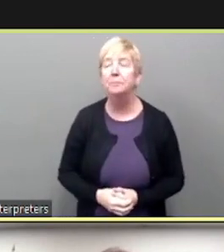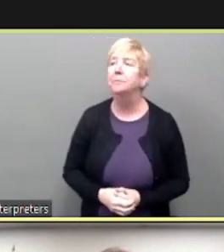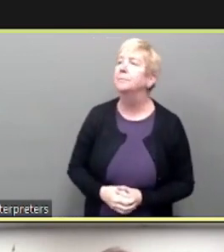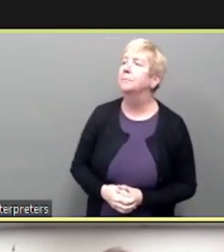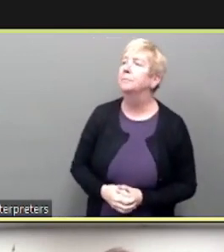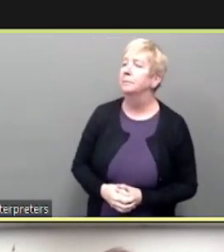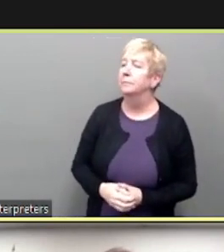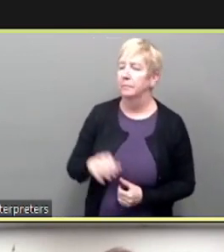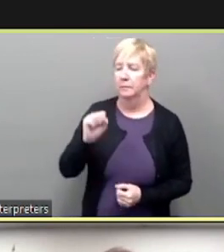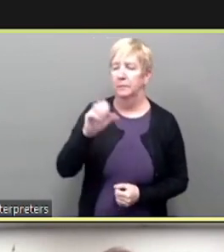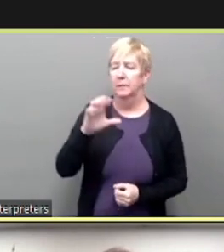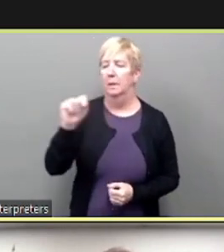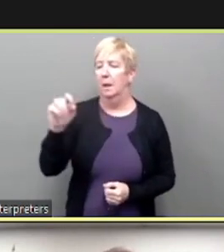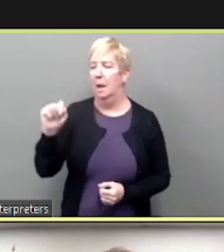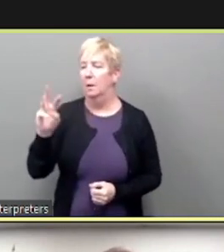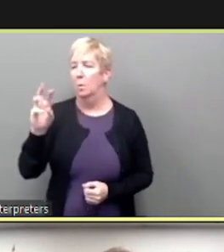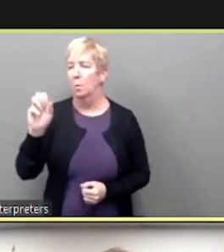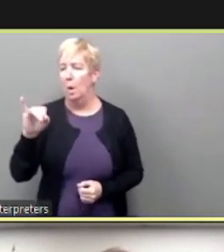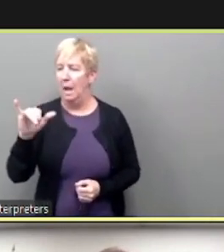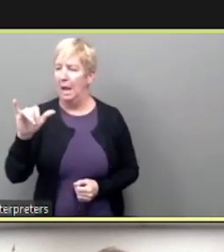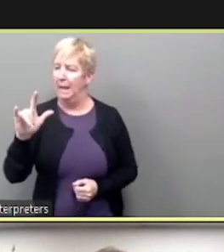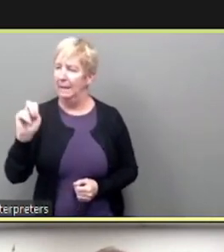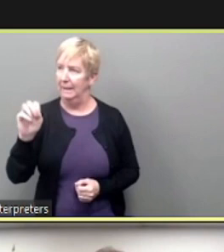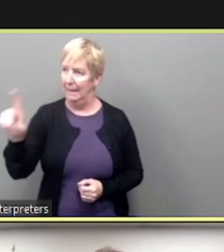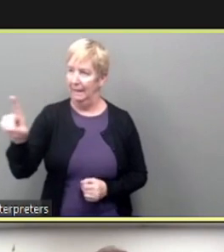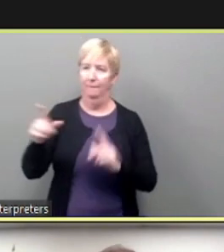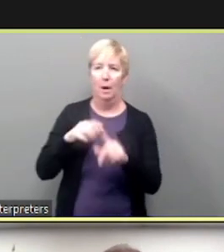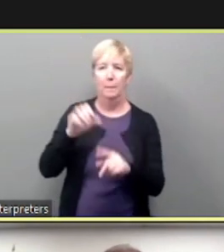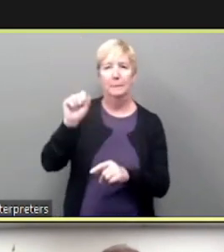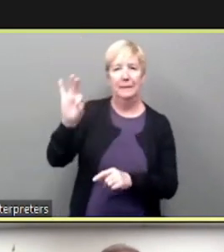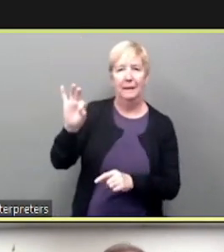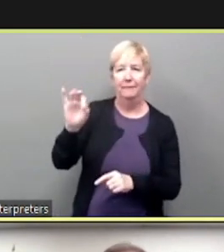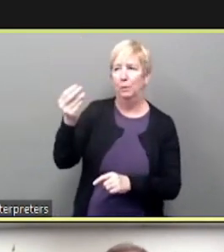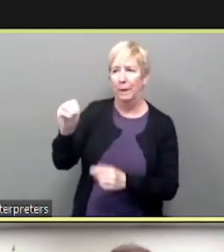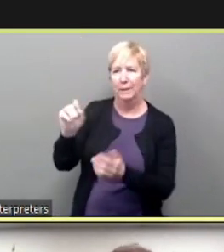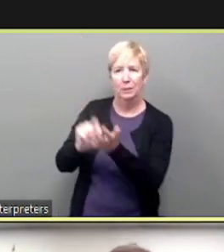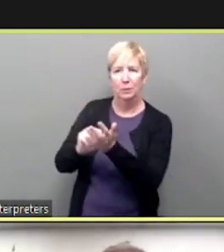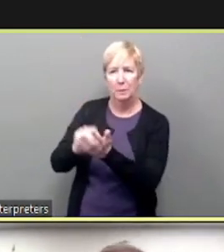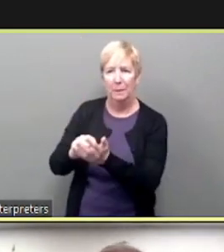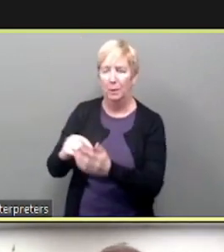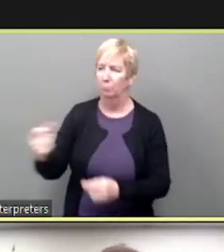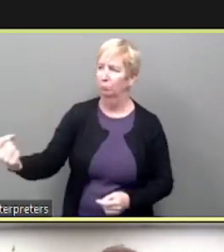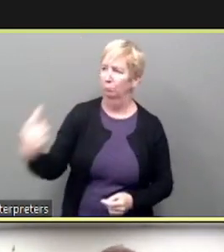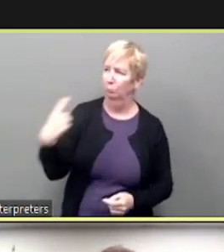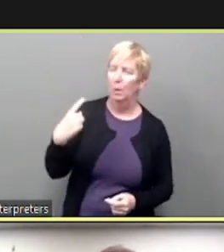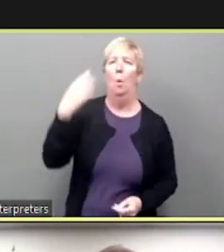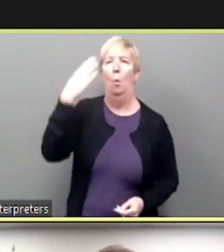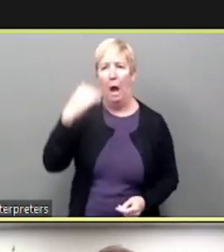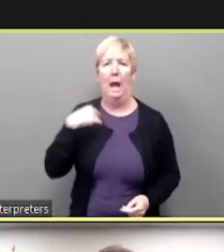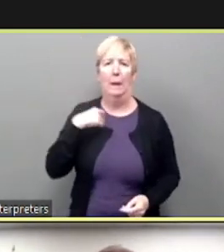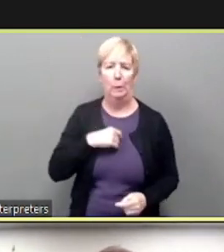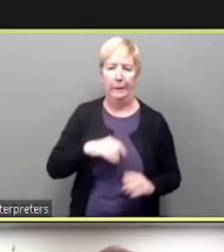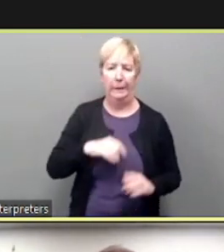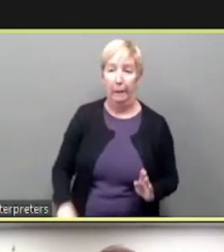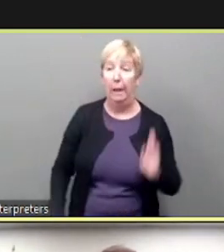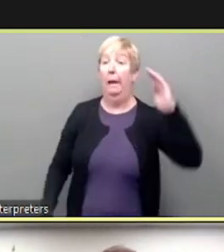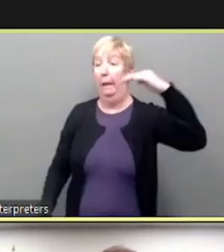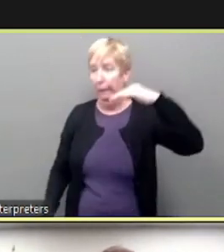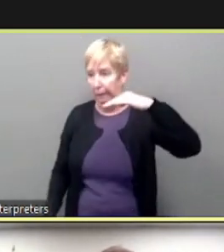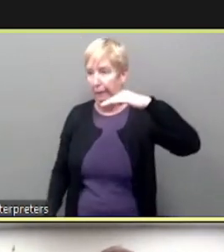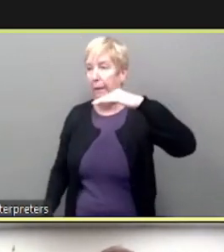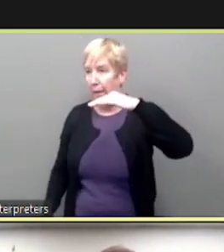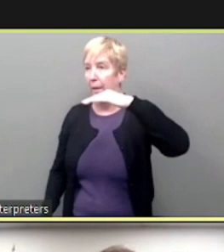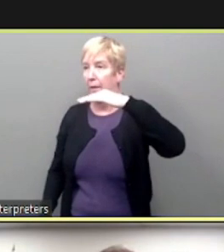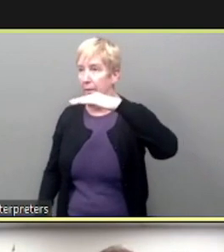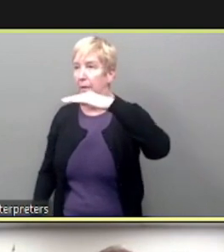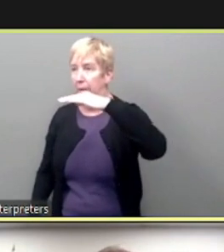from Scott Weiland from the Santa Fe, New Mexico, about why are we on this little saddle here. And when I talk about hospitalizations, I can